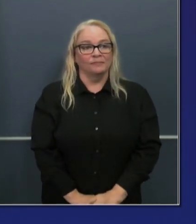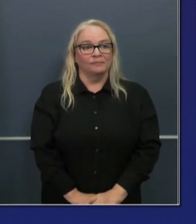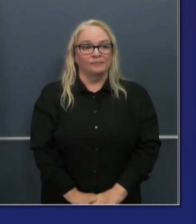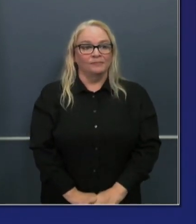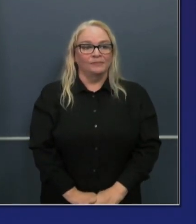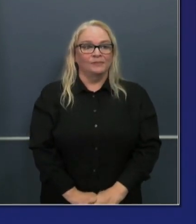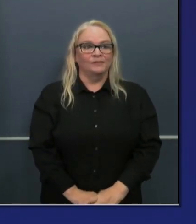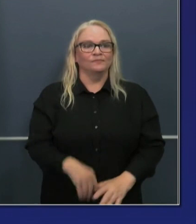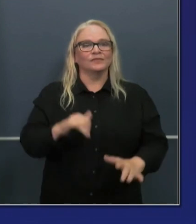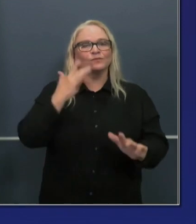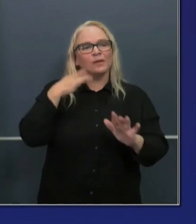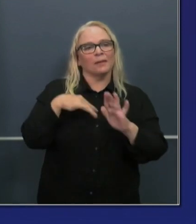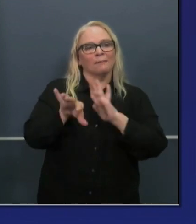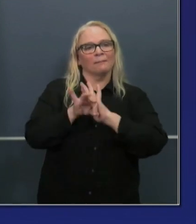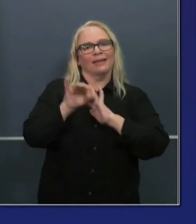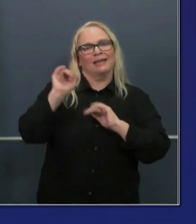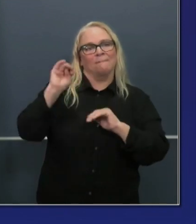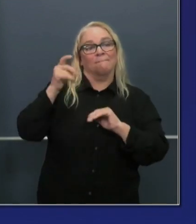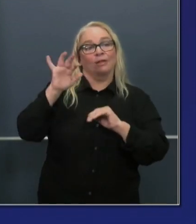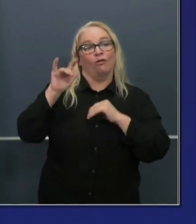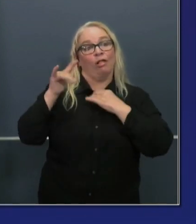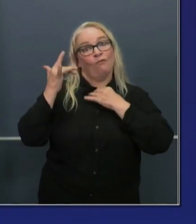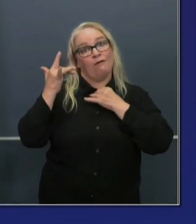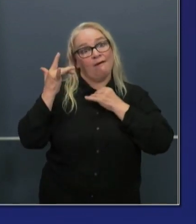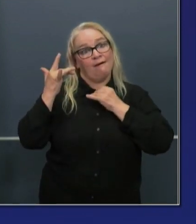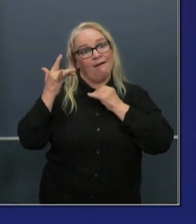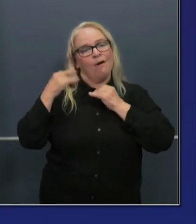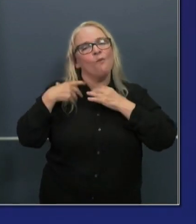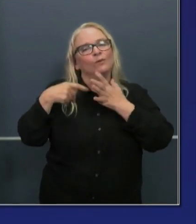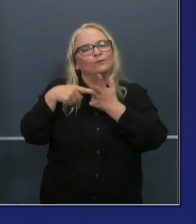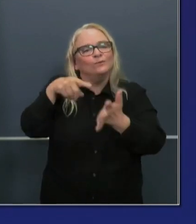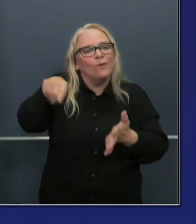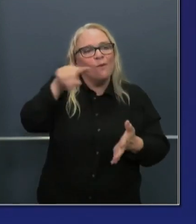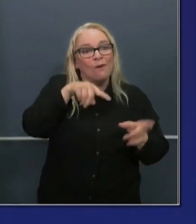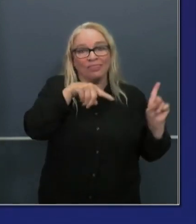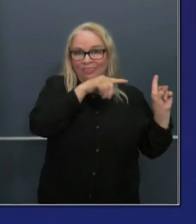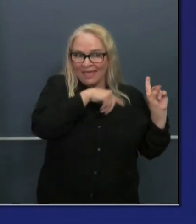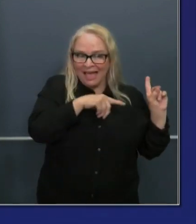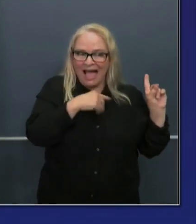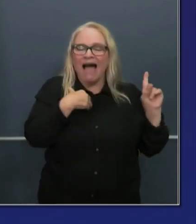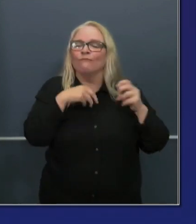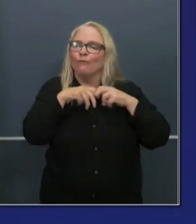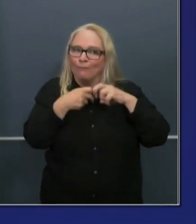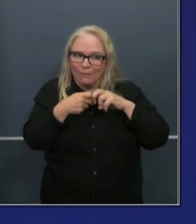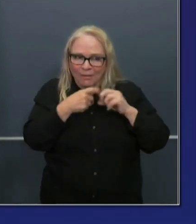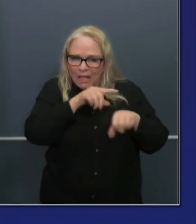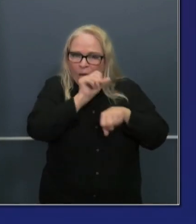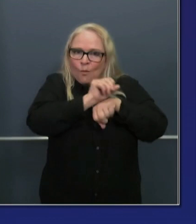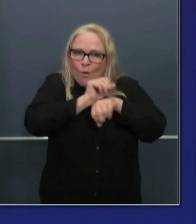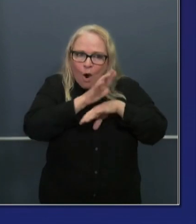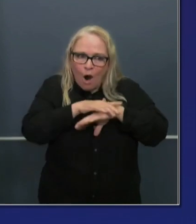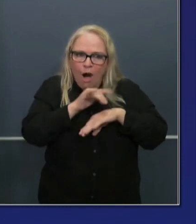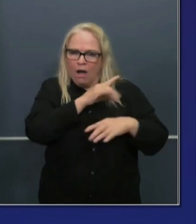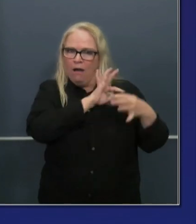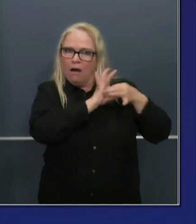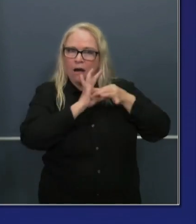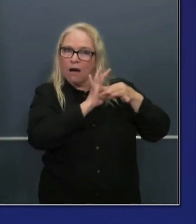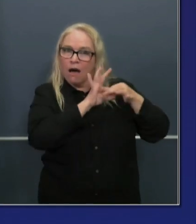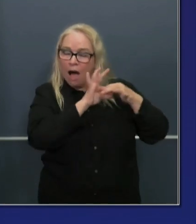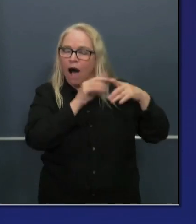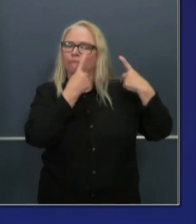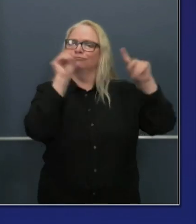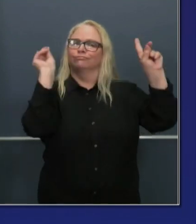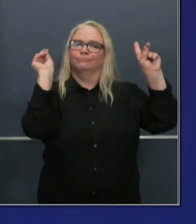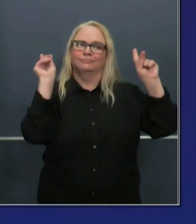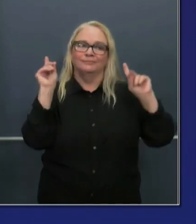it's deserving. And that's represented, again, vast majority of parts of the state of California. But in areas where it's